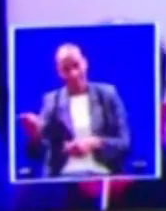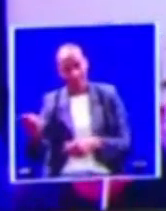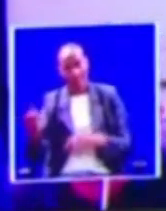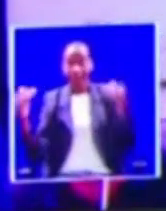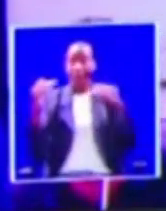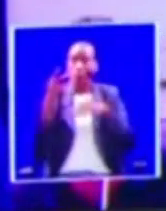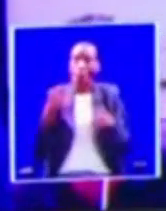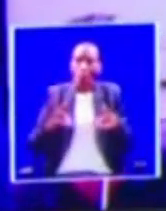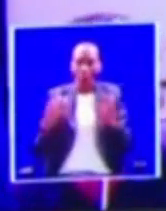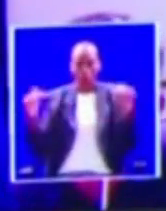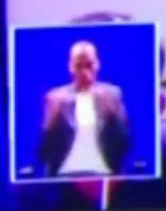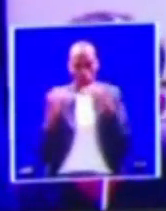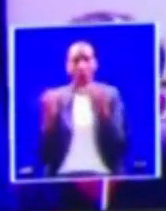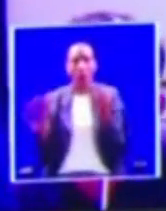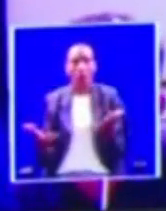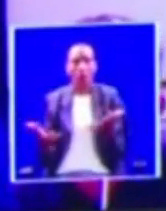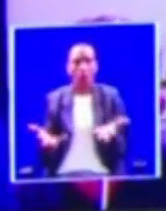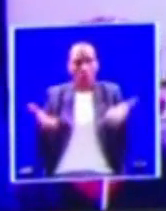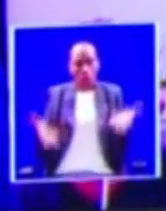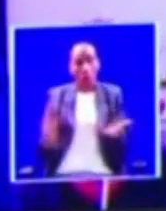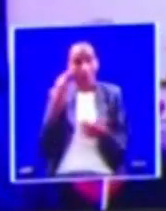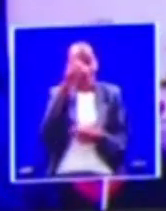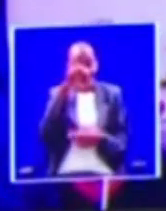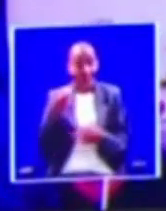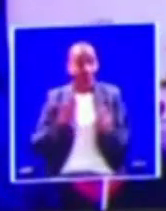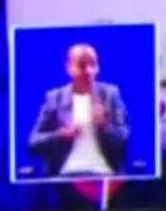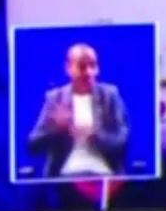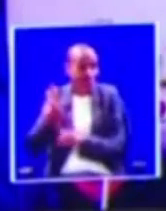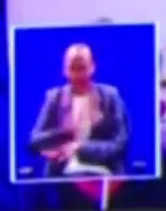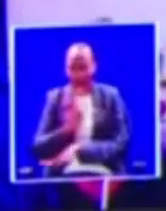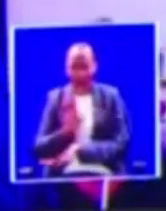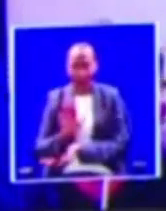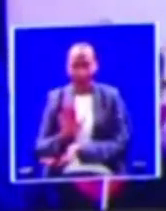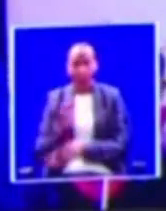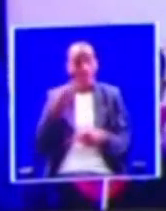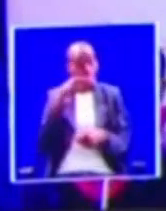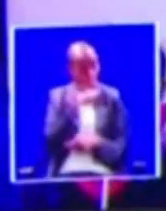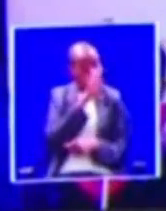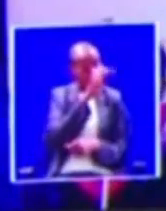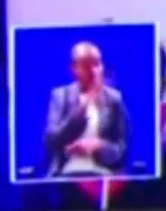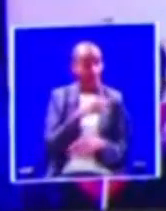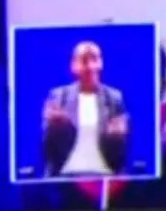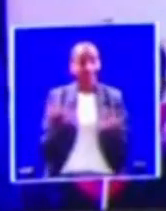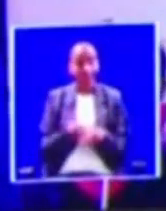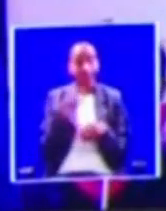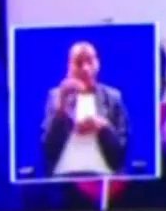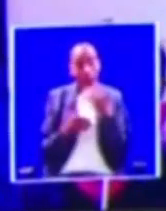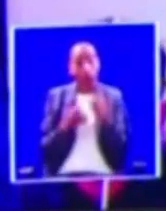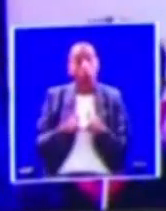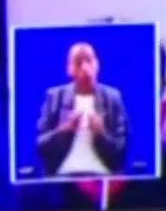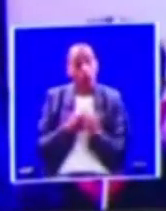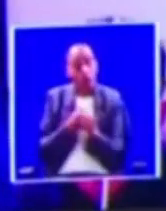equitable. Now, government party did not succeed. Now they continue with the same principle with